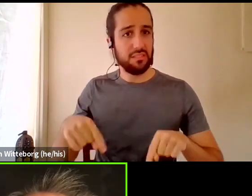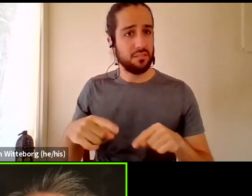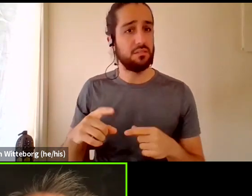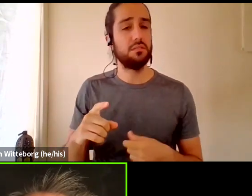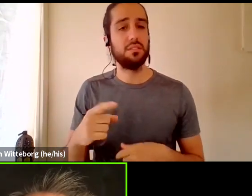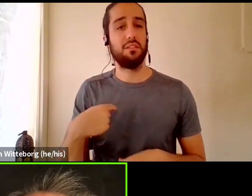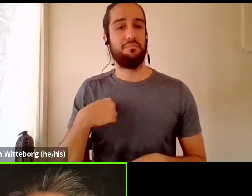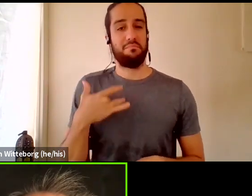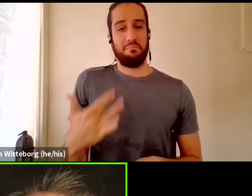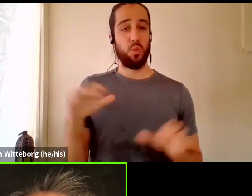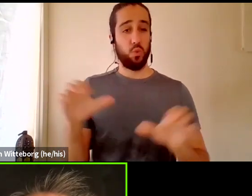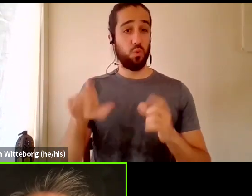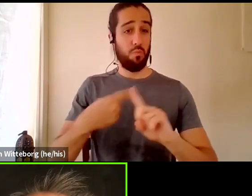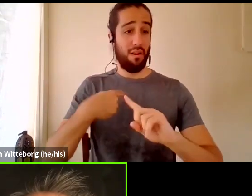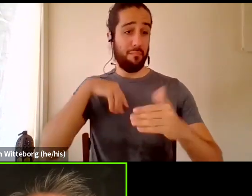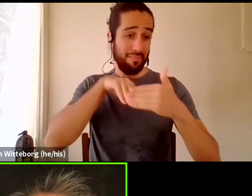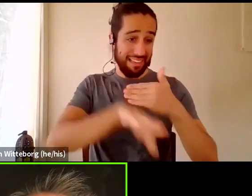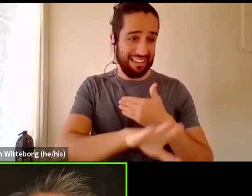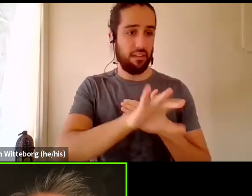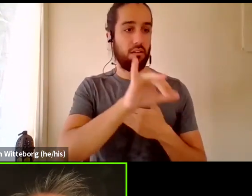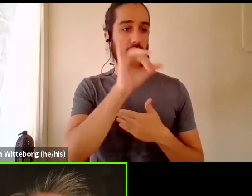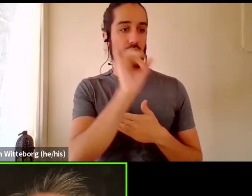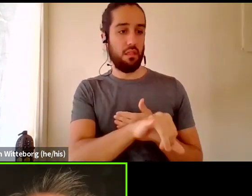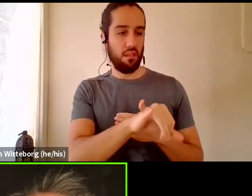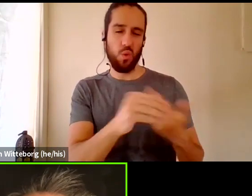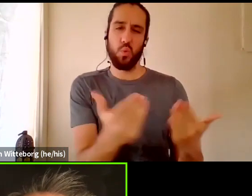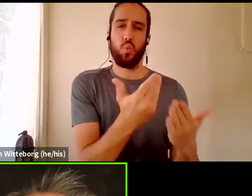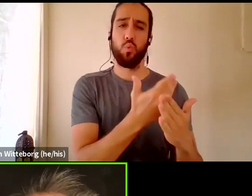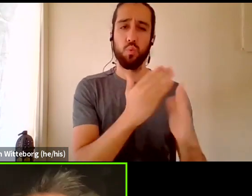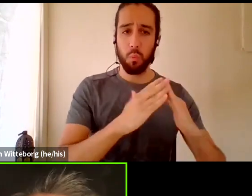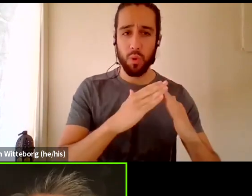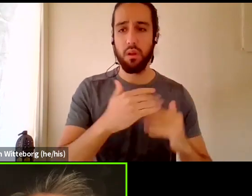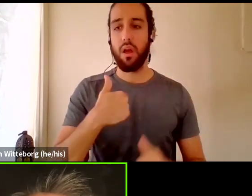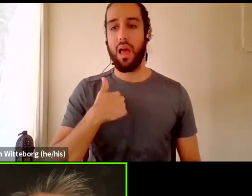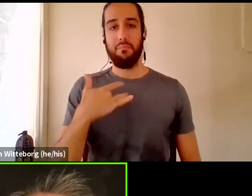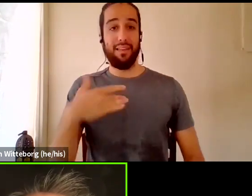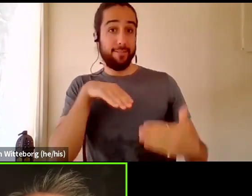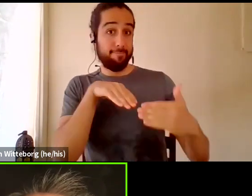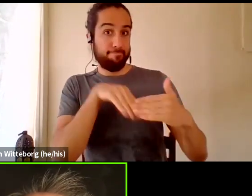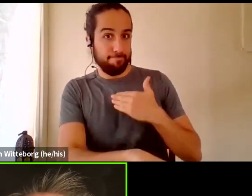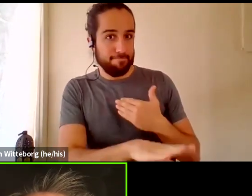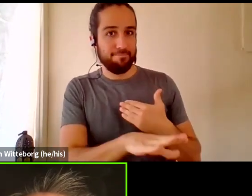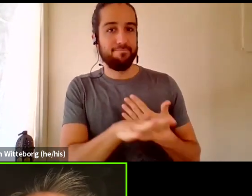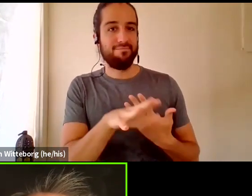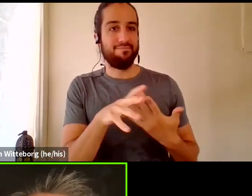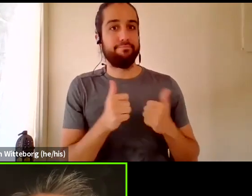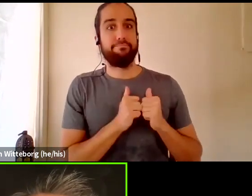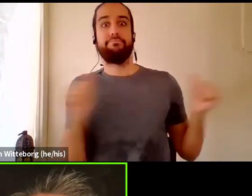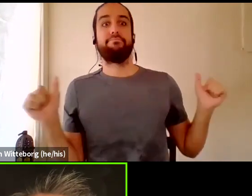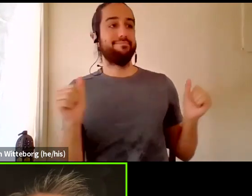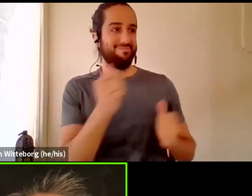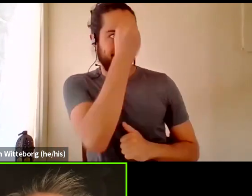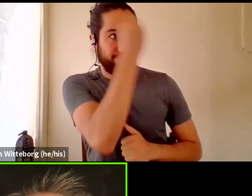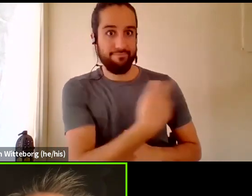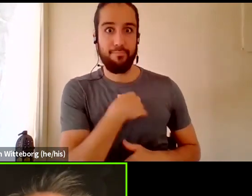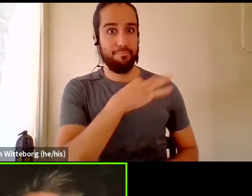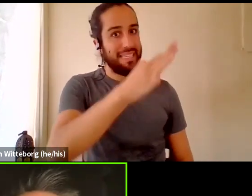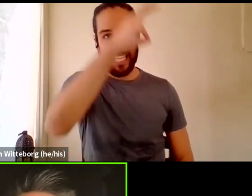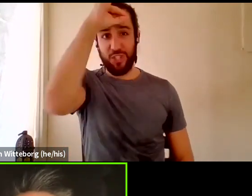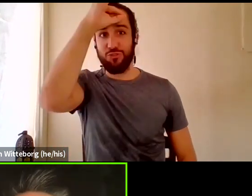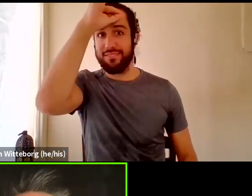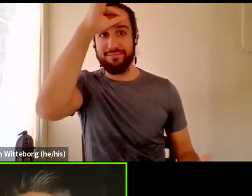into new communities is that vulnerable act of saying, I am the most ignorant person in this room. Please